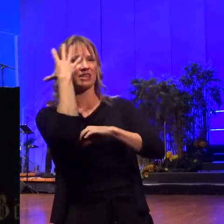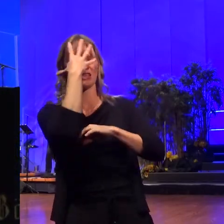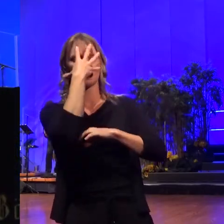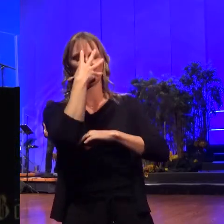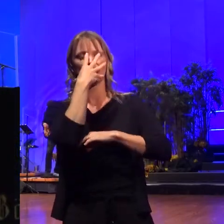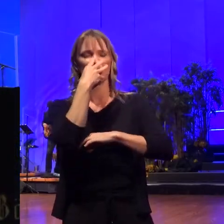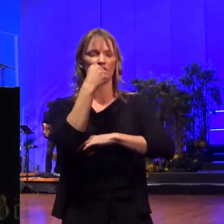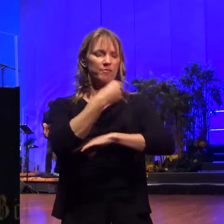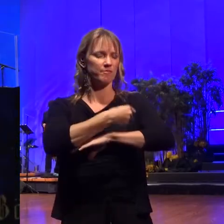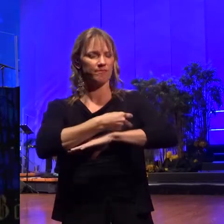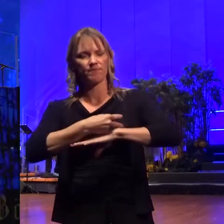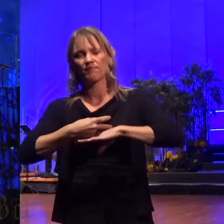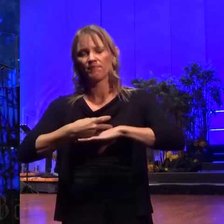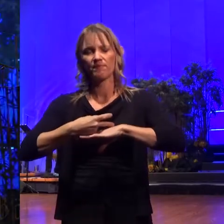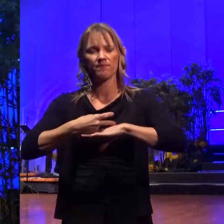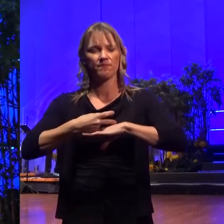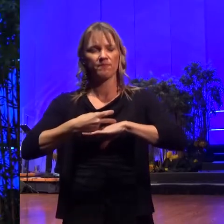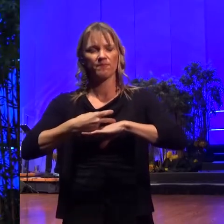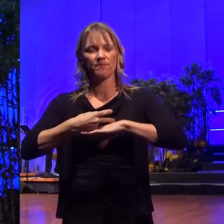daylight.